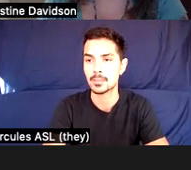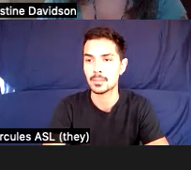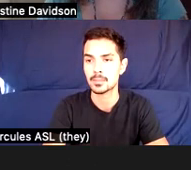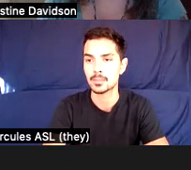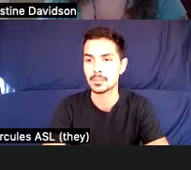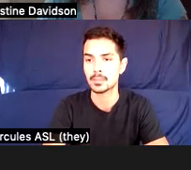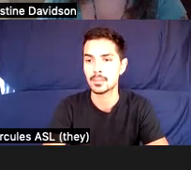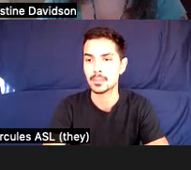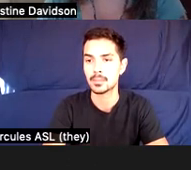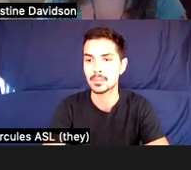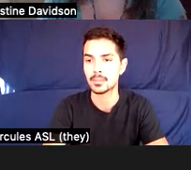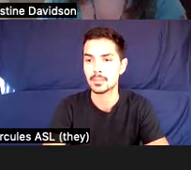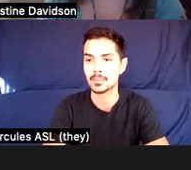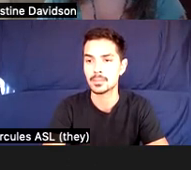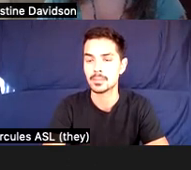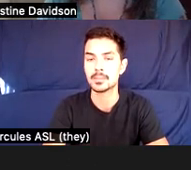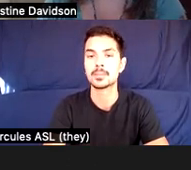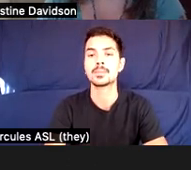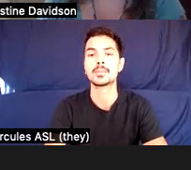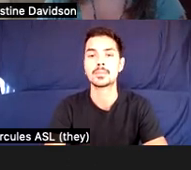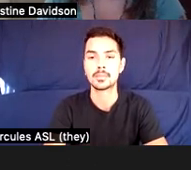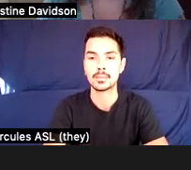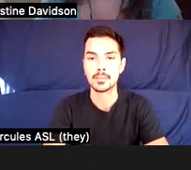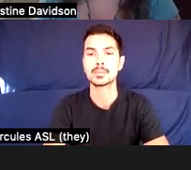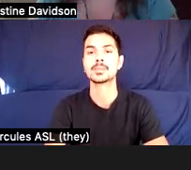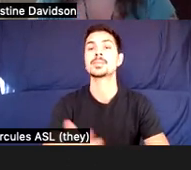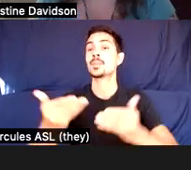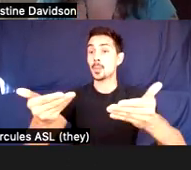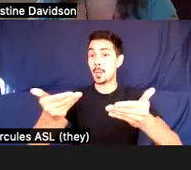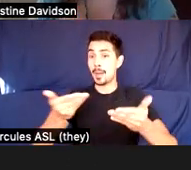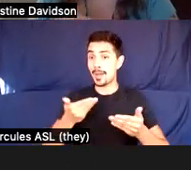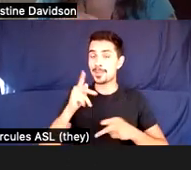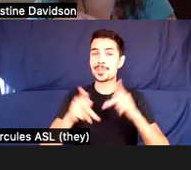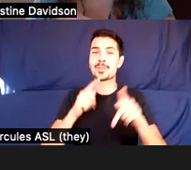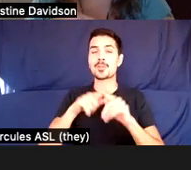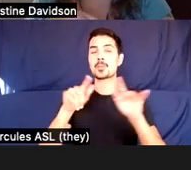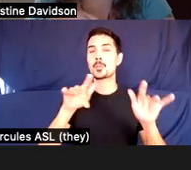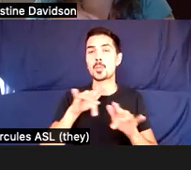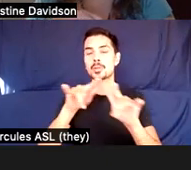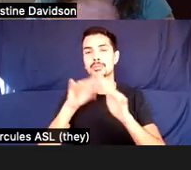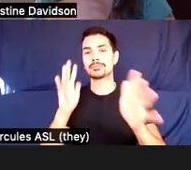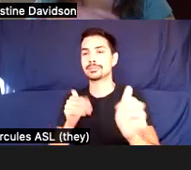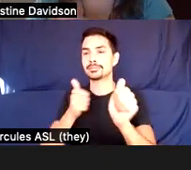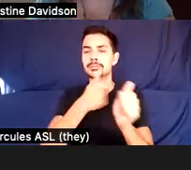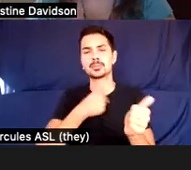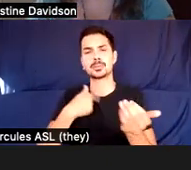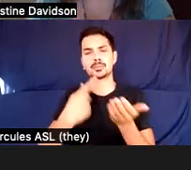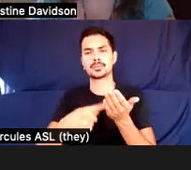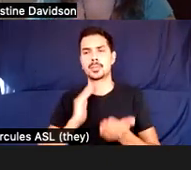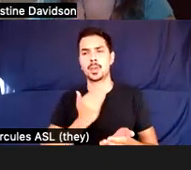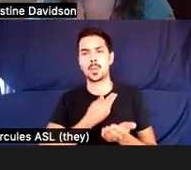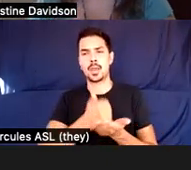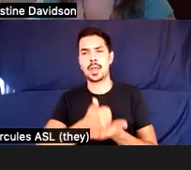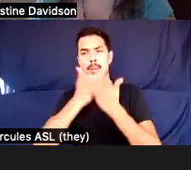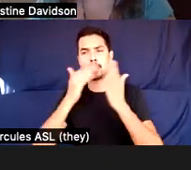So welcome folks who are checking out the recording to catch up. We're just talking about who our helpers are. We have all different kinds